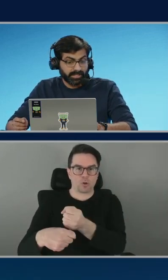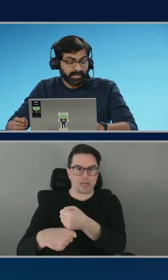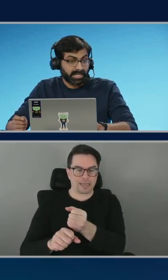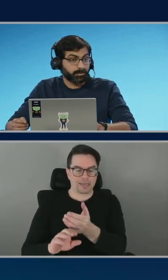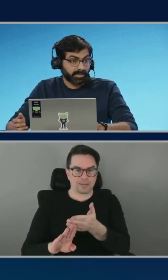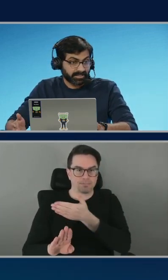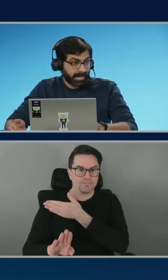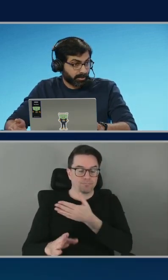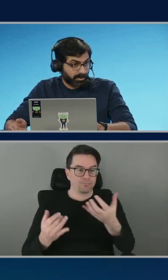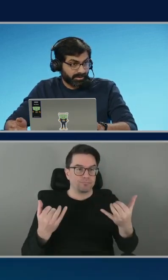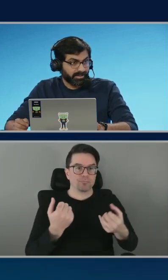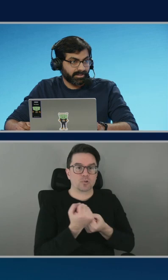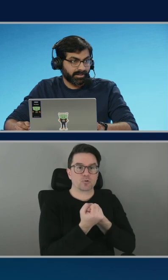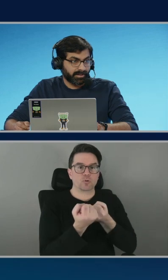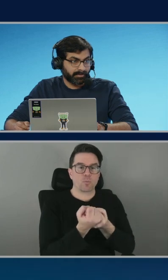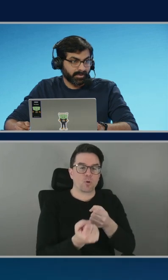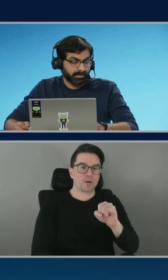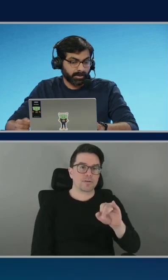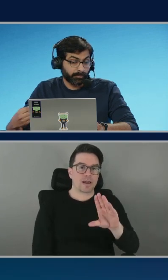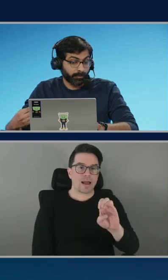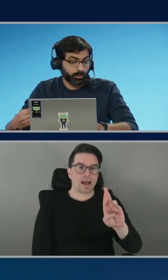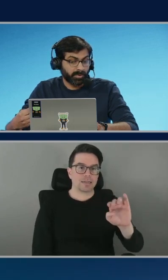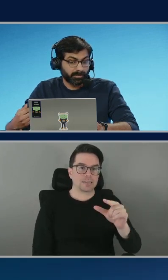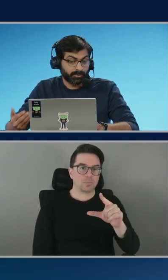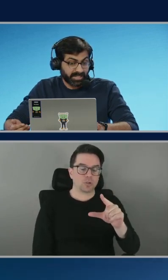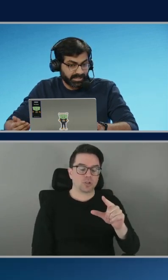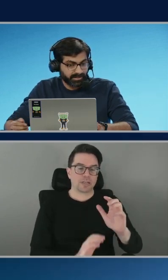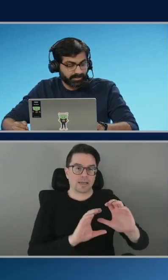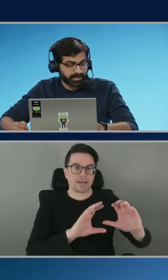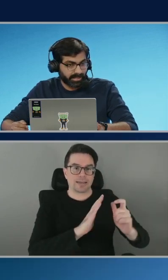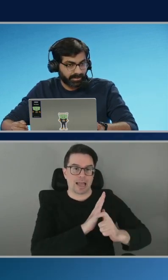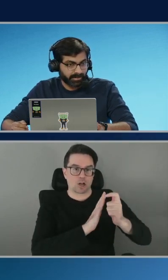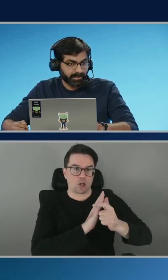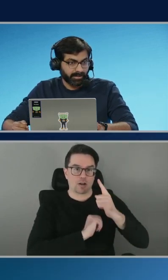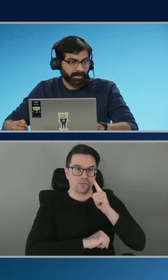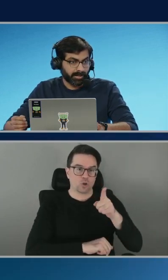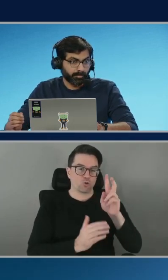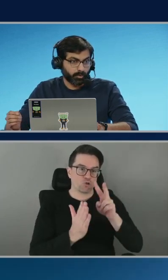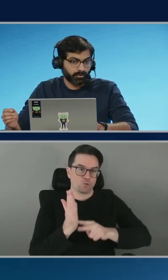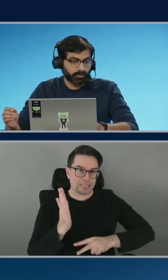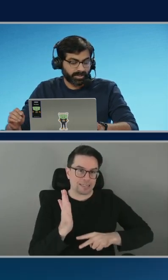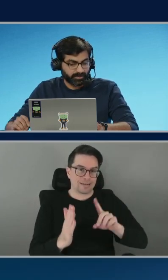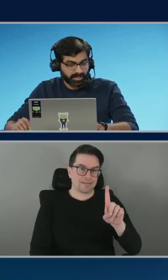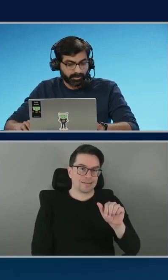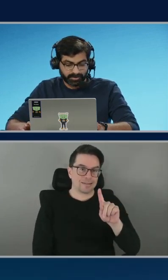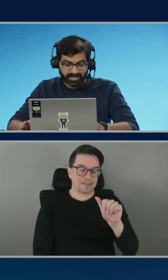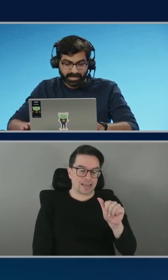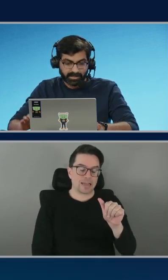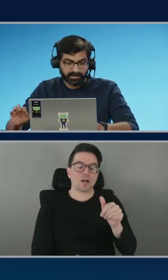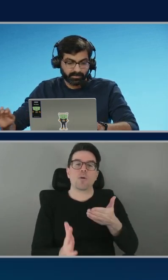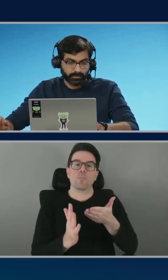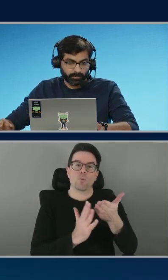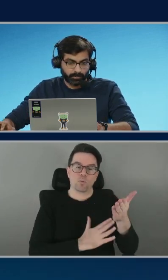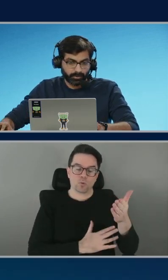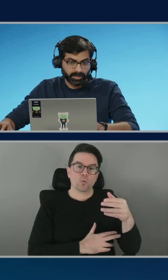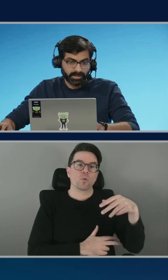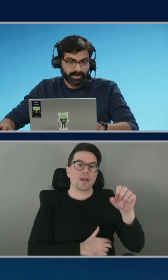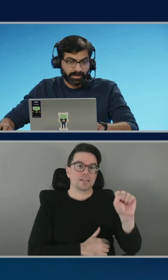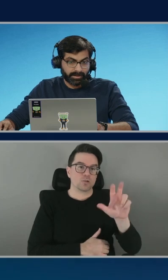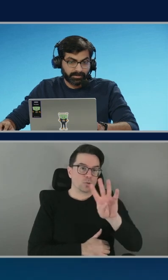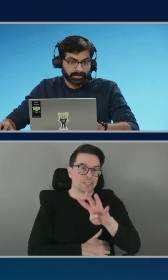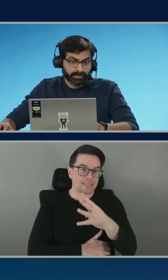now the Iceberg REST catalog for you to be able to read the data both through S3 tables and